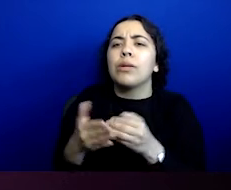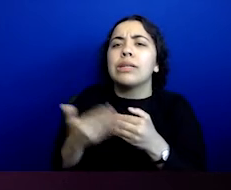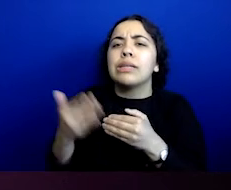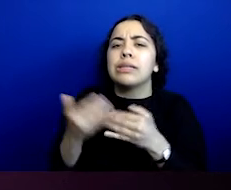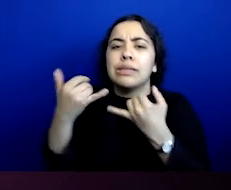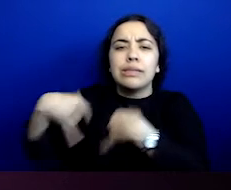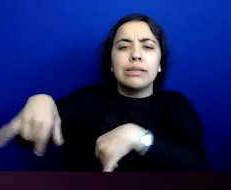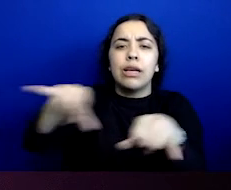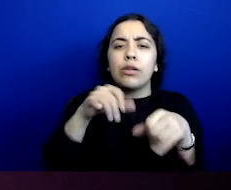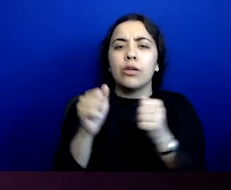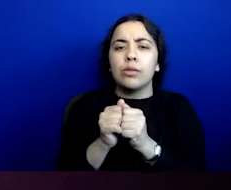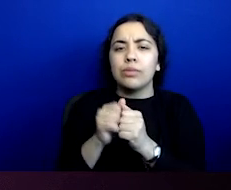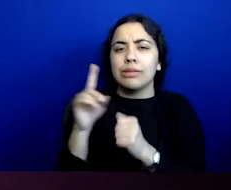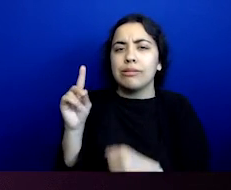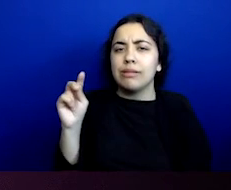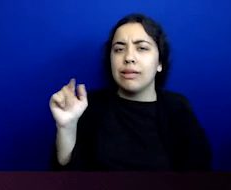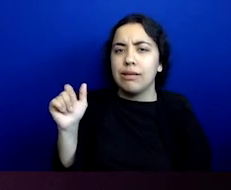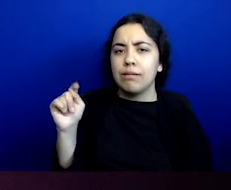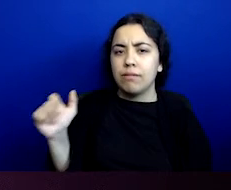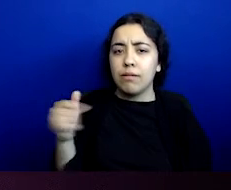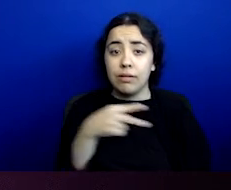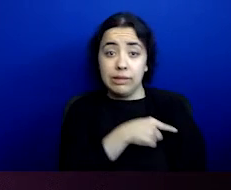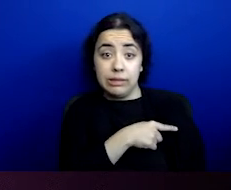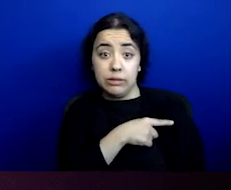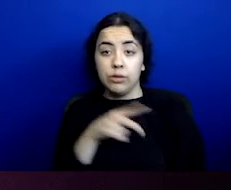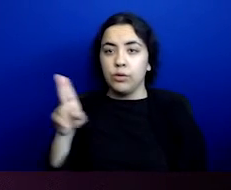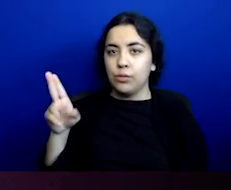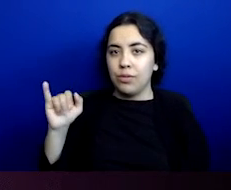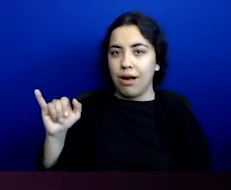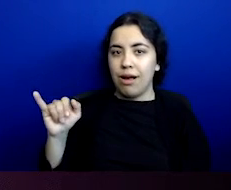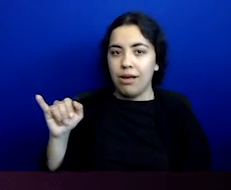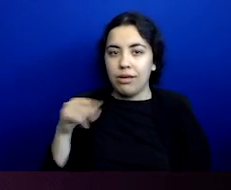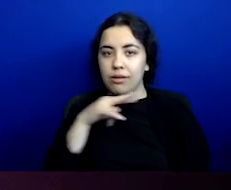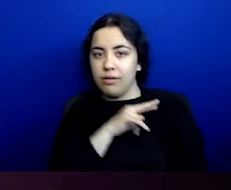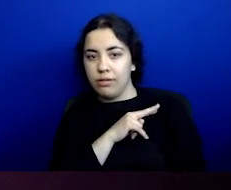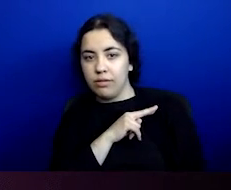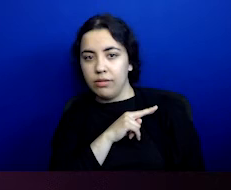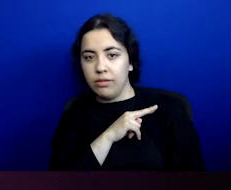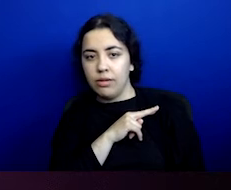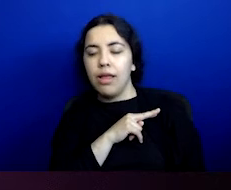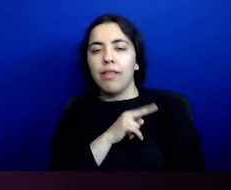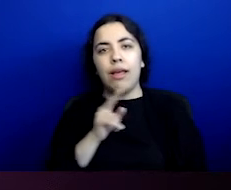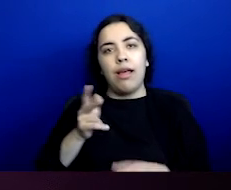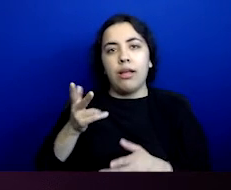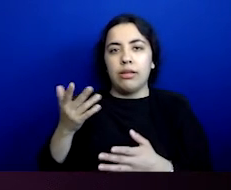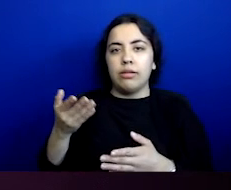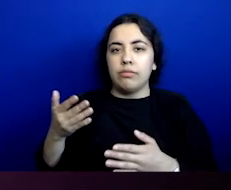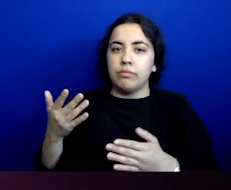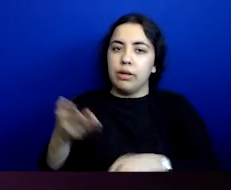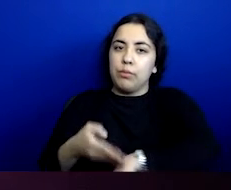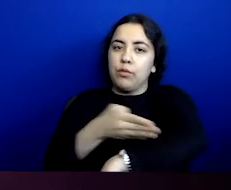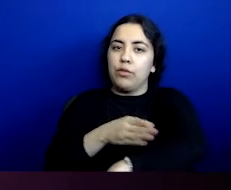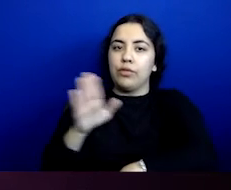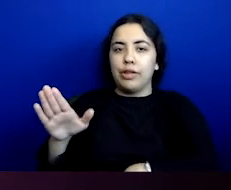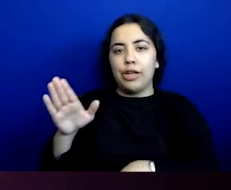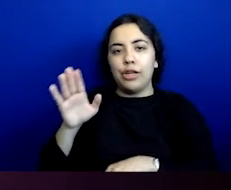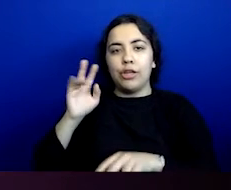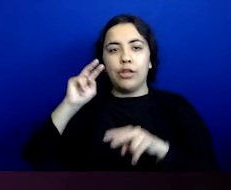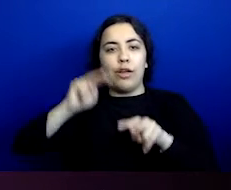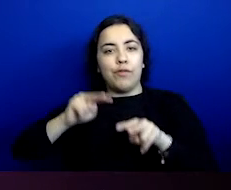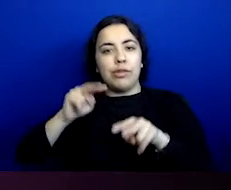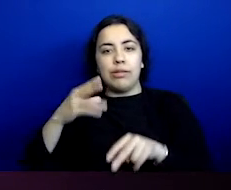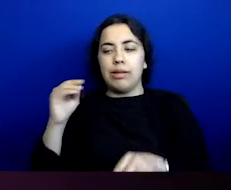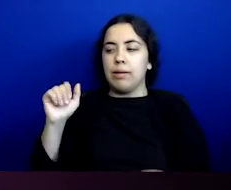standard around data. So in this UI piece that I'm just showing to you, which leverages Govs API, I'm able to kind of show you different things such